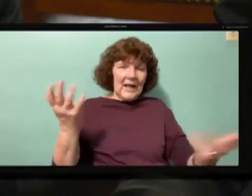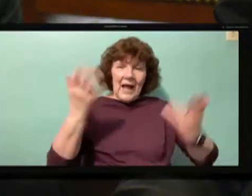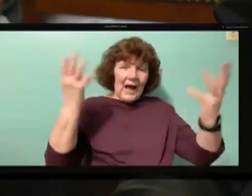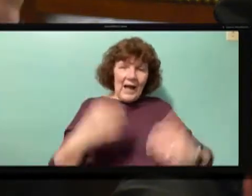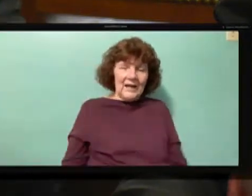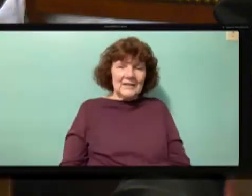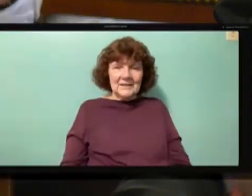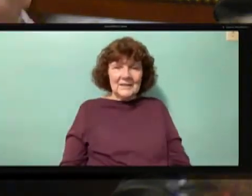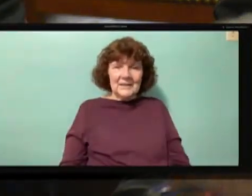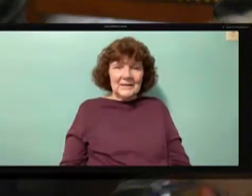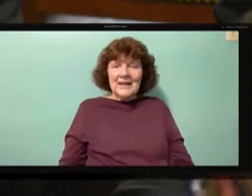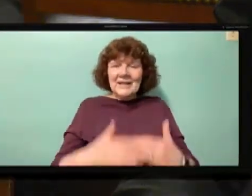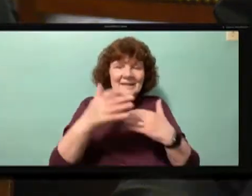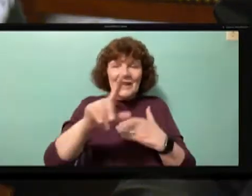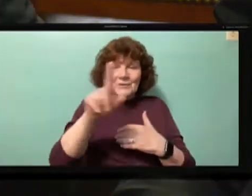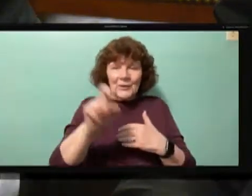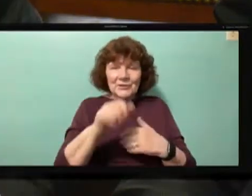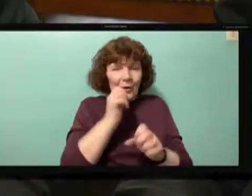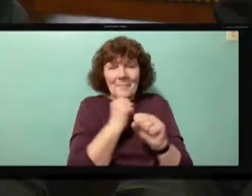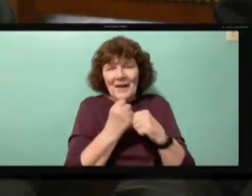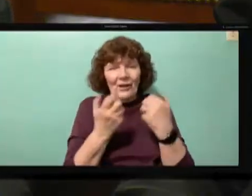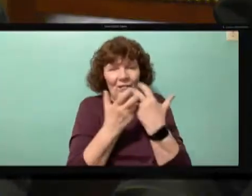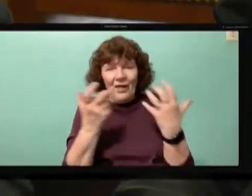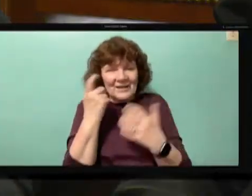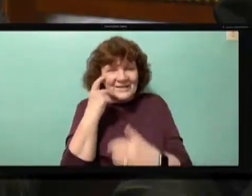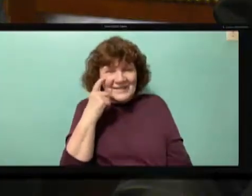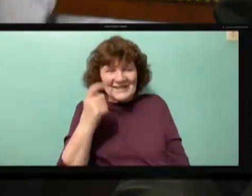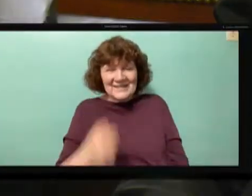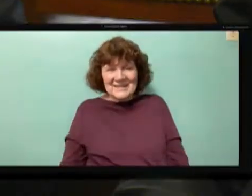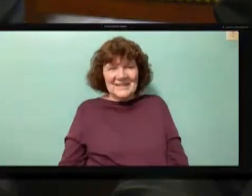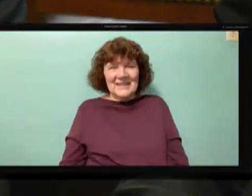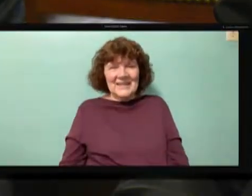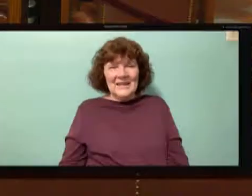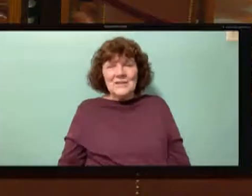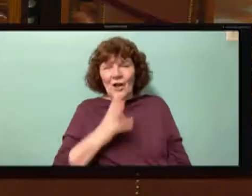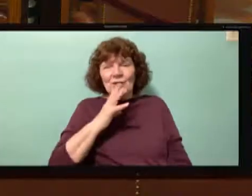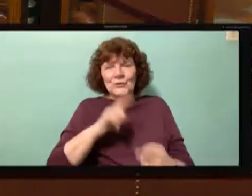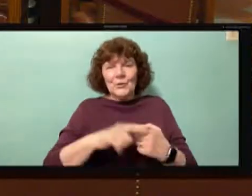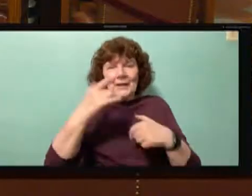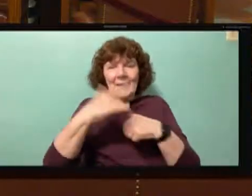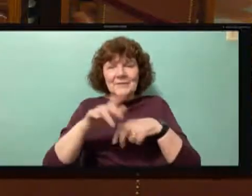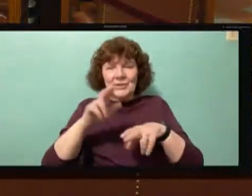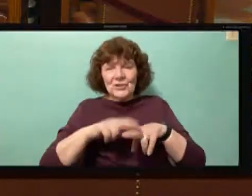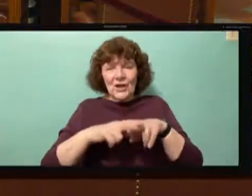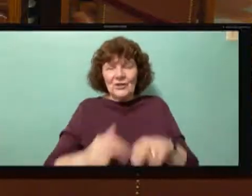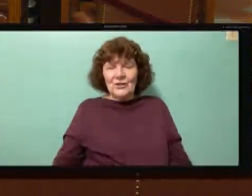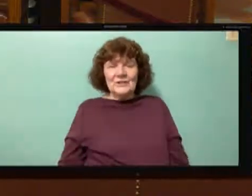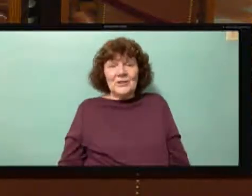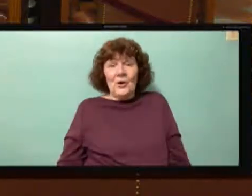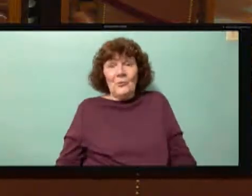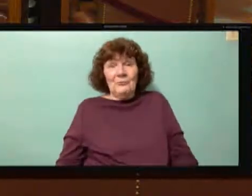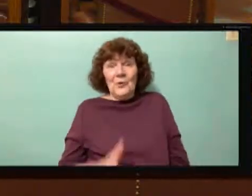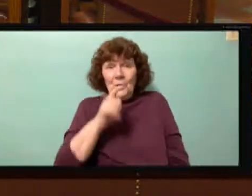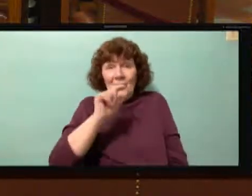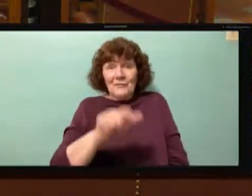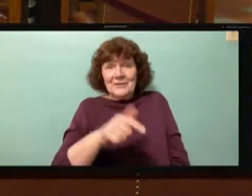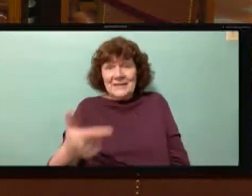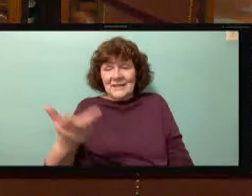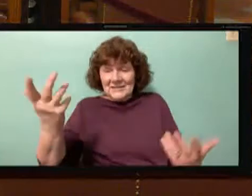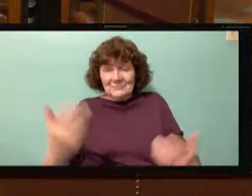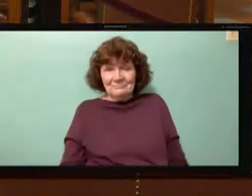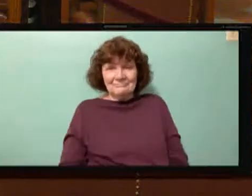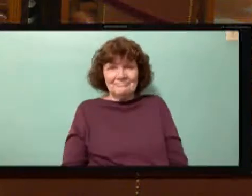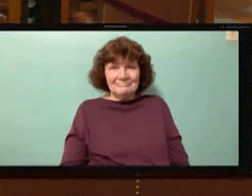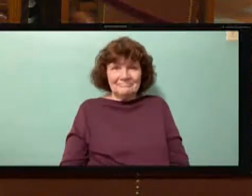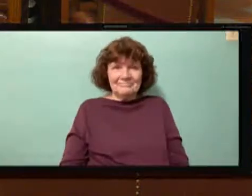my next question doesn't make a whole lot of sense asking to an empty chair. I'll defer to whoever else wants to go next. All right,